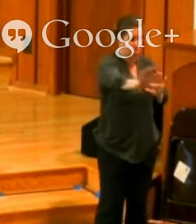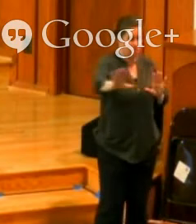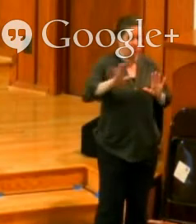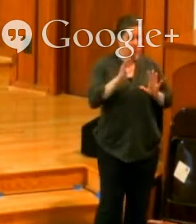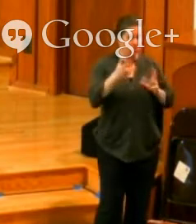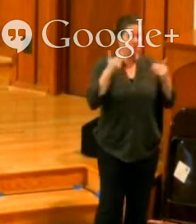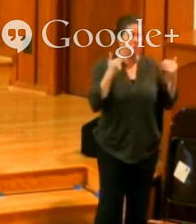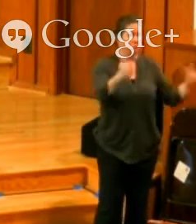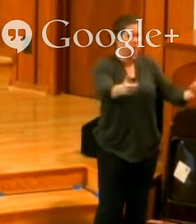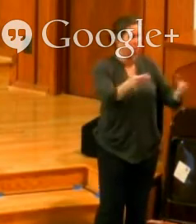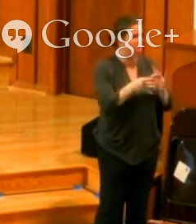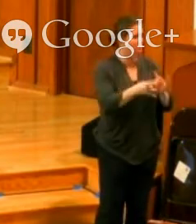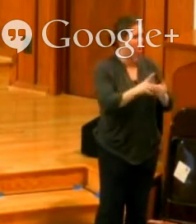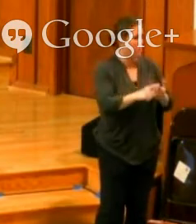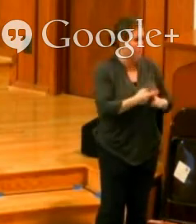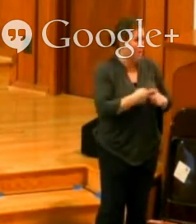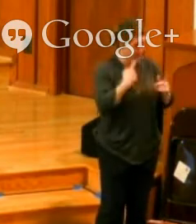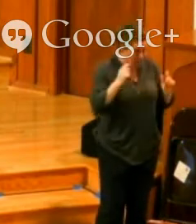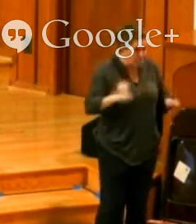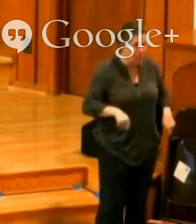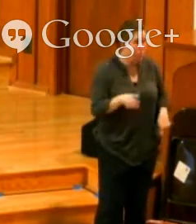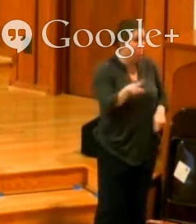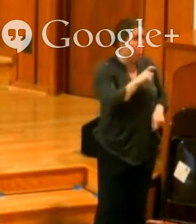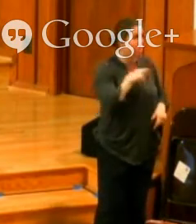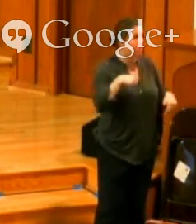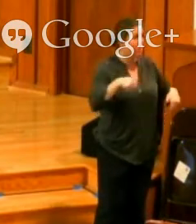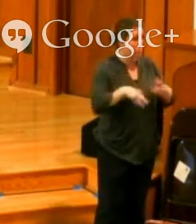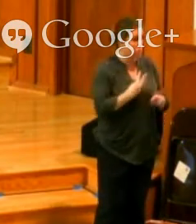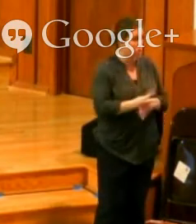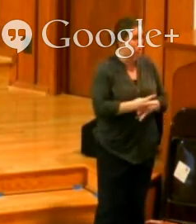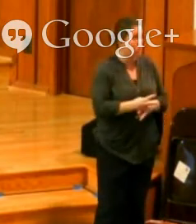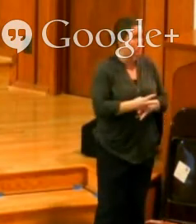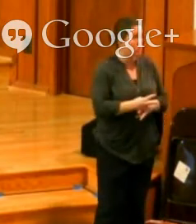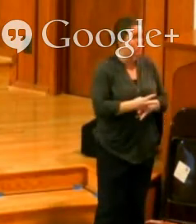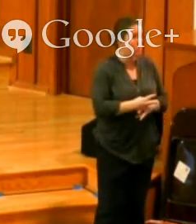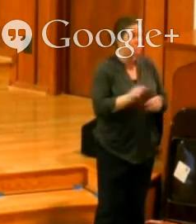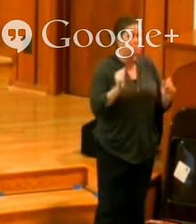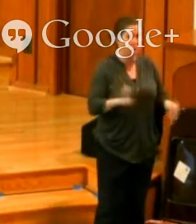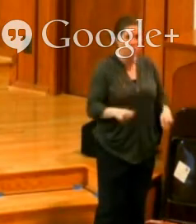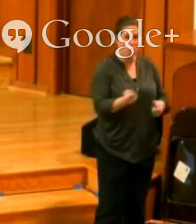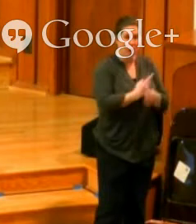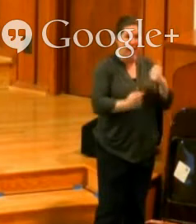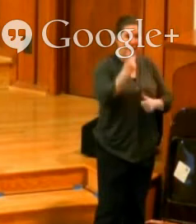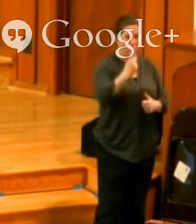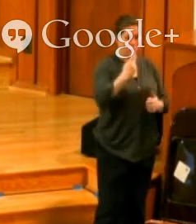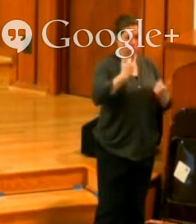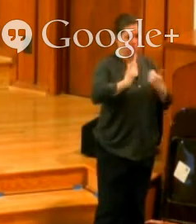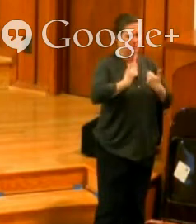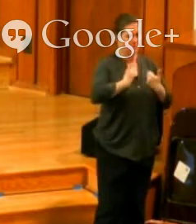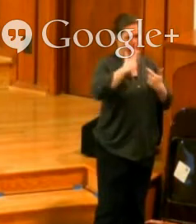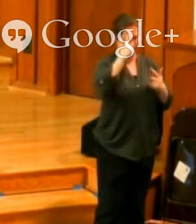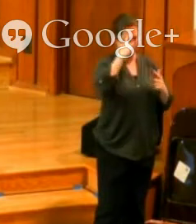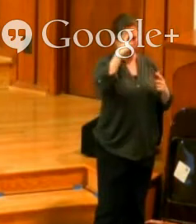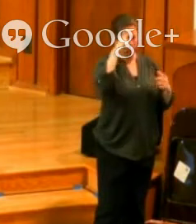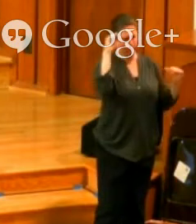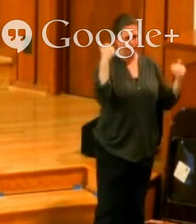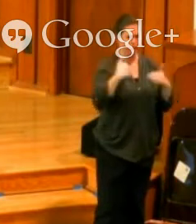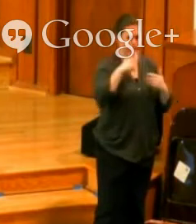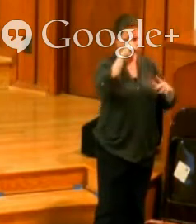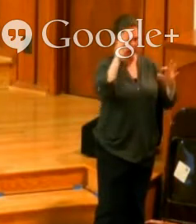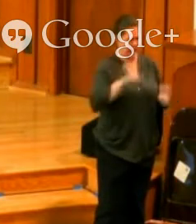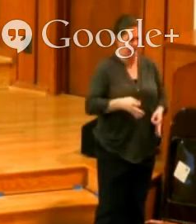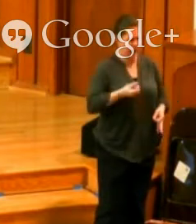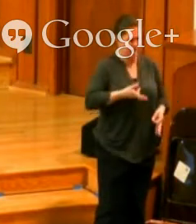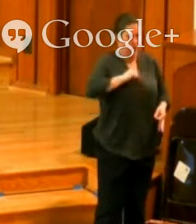and be friends. But is that possible in the world that we live in today? Is it possible that everyone just defines what their own morality is? Who